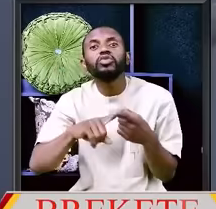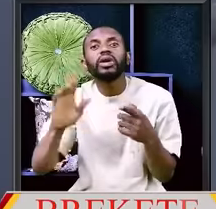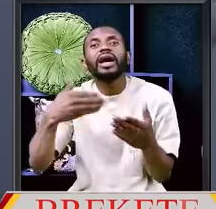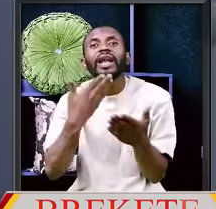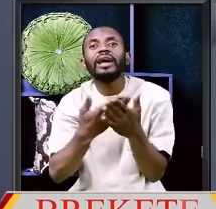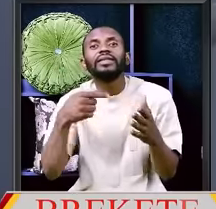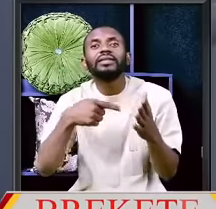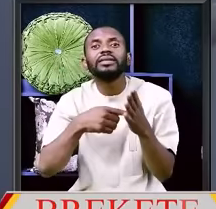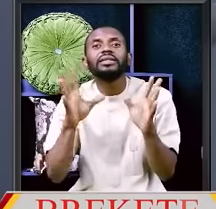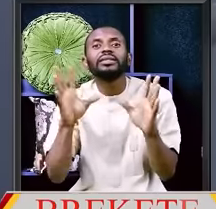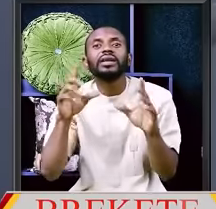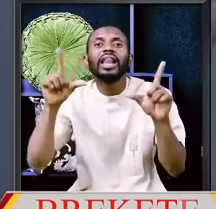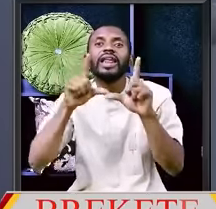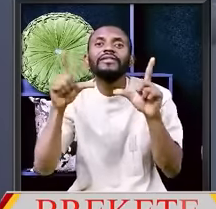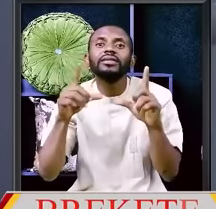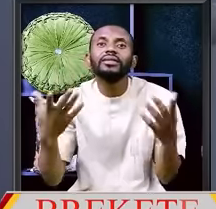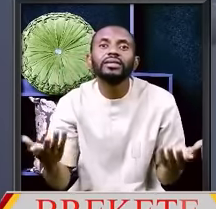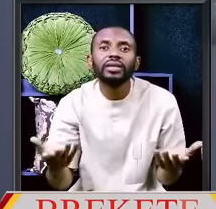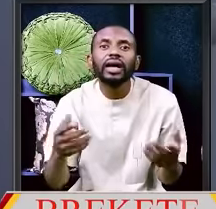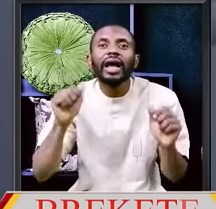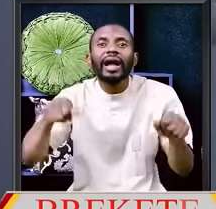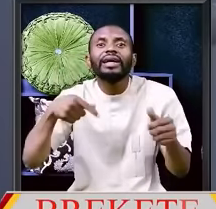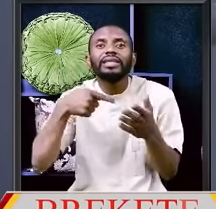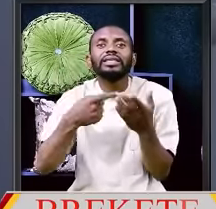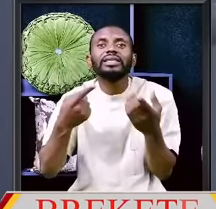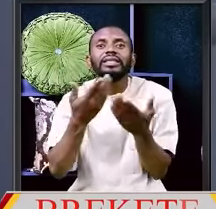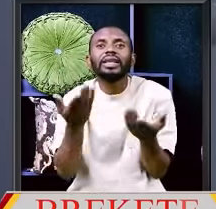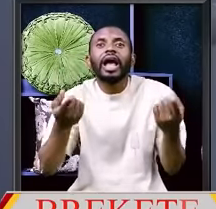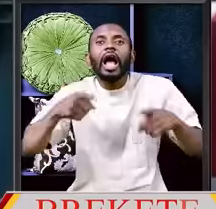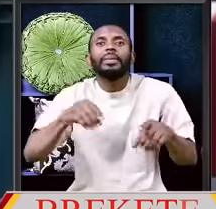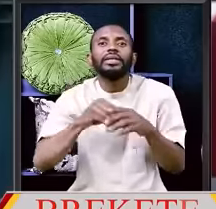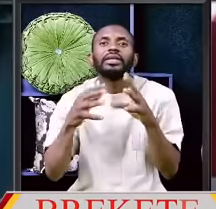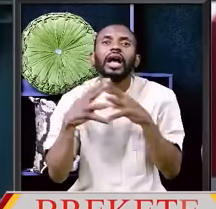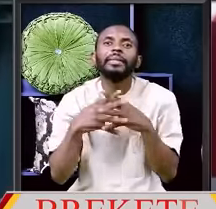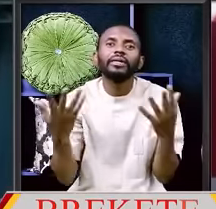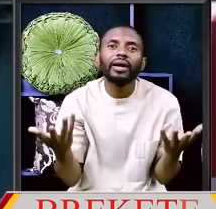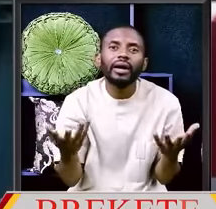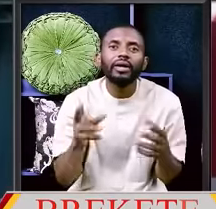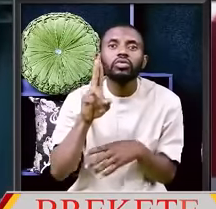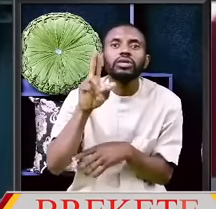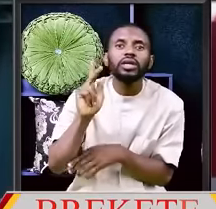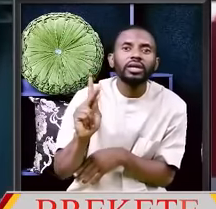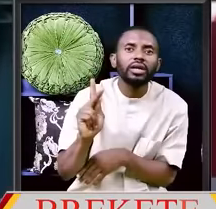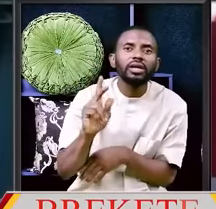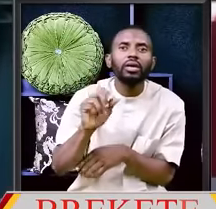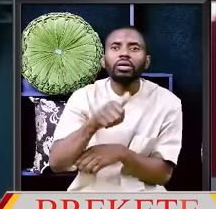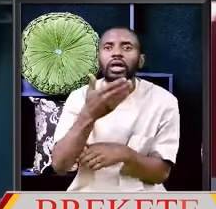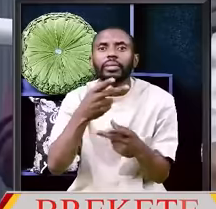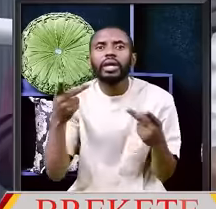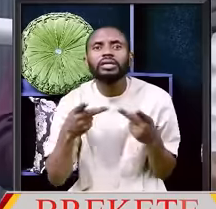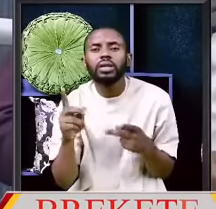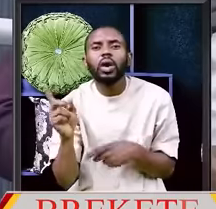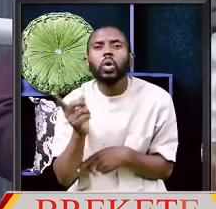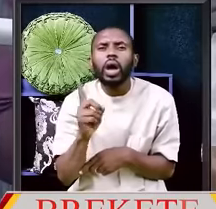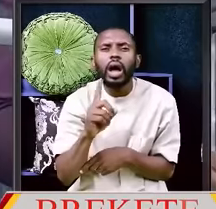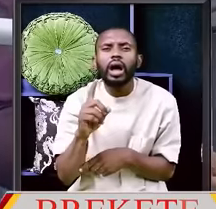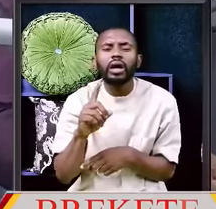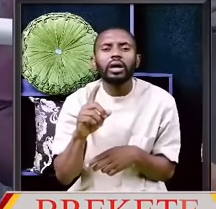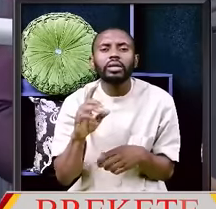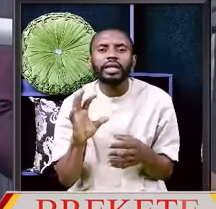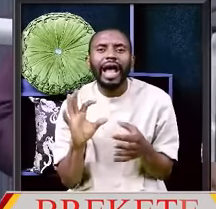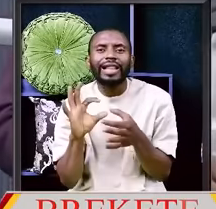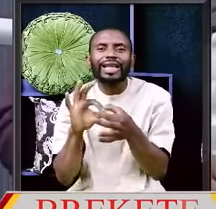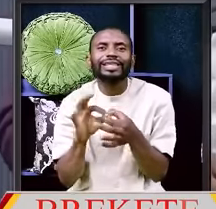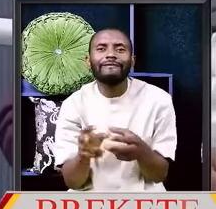And I no understand can how this thing happen in America, UK, and other places where they